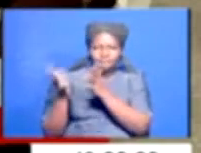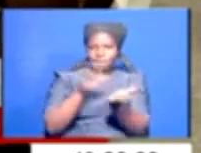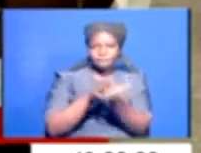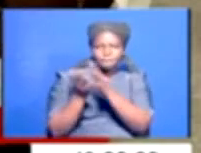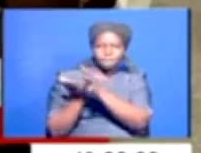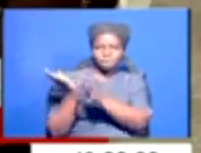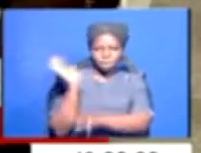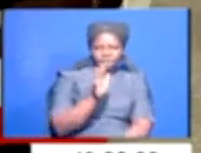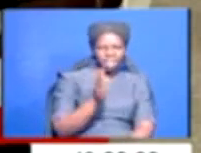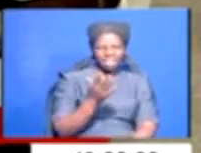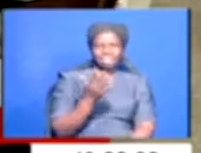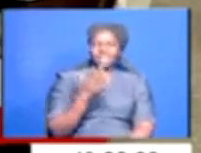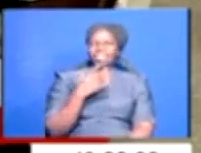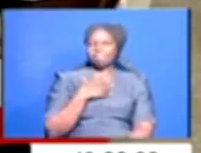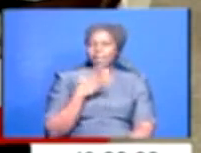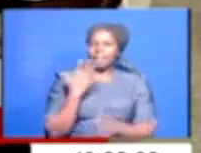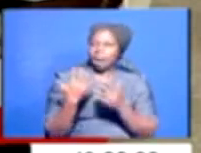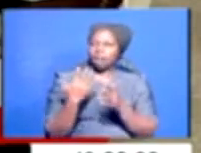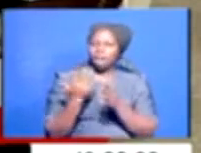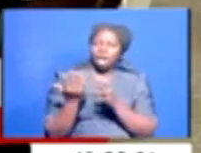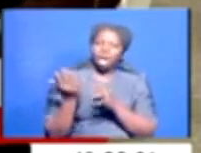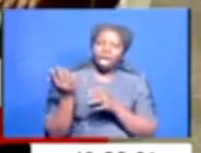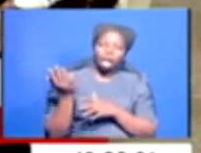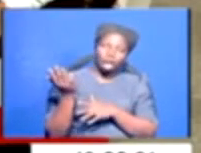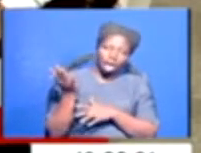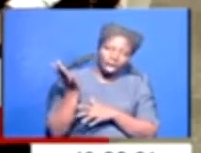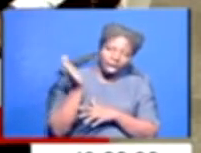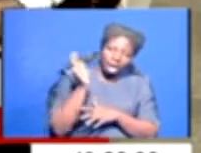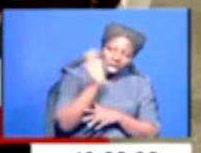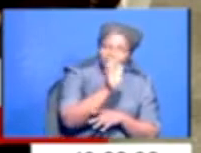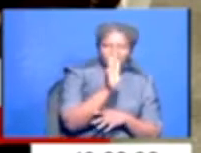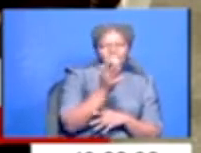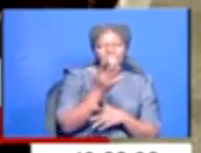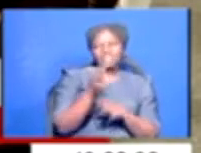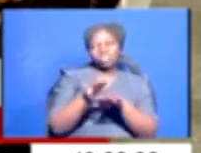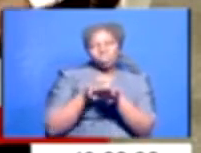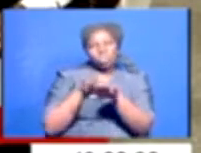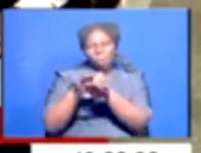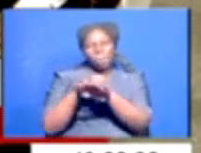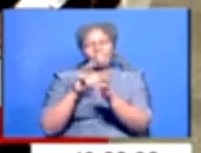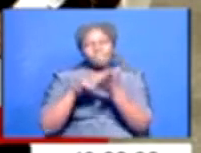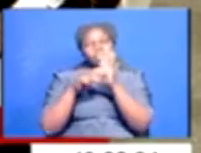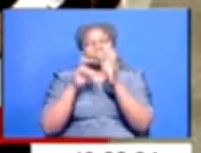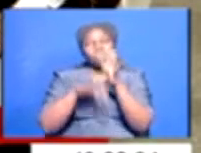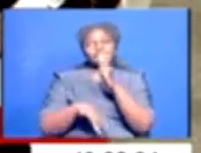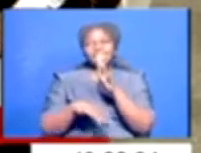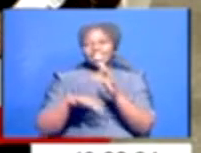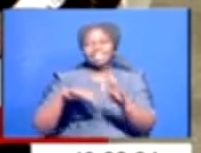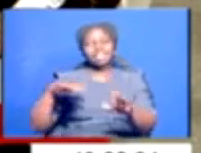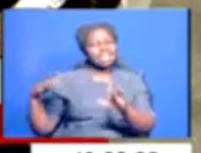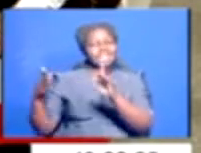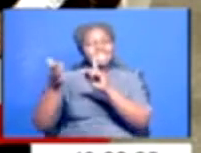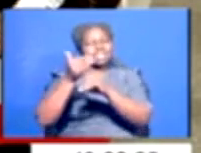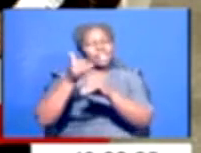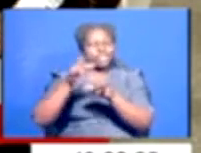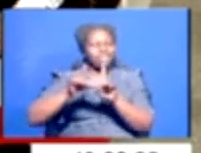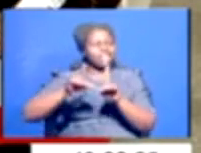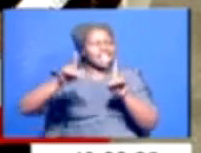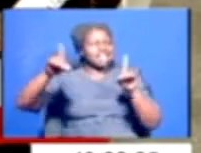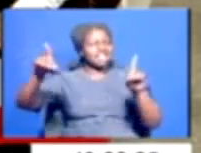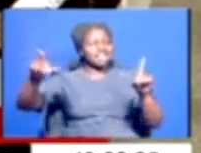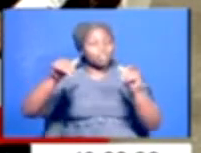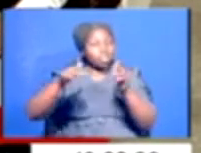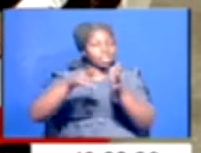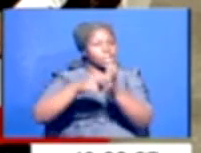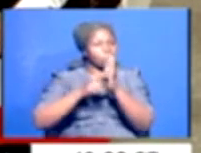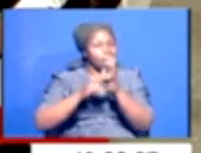my hand is dragging, so I don't get the height, the distance that is supposed to be there. Uh-huh. But